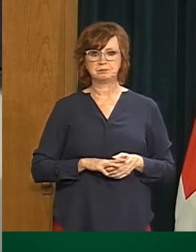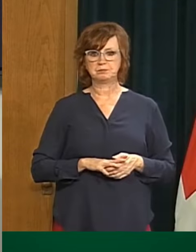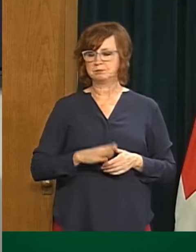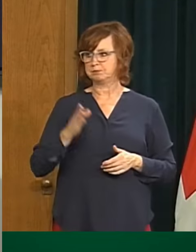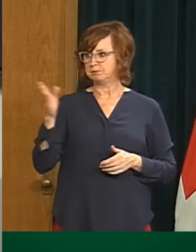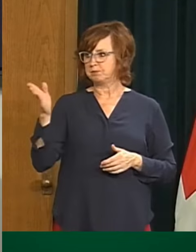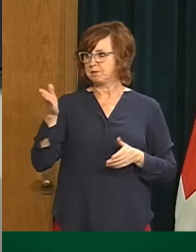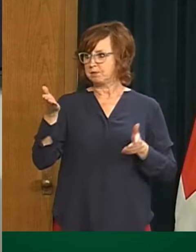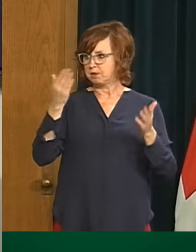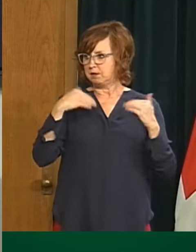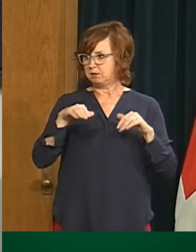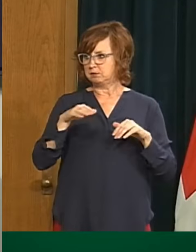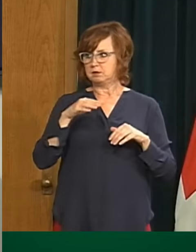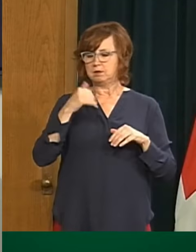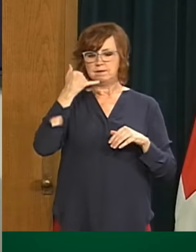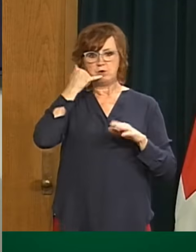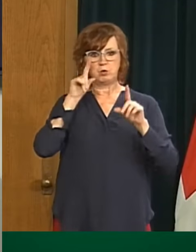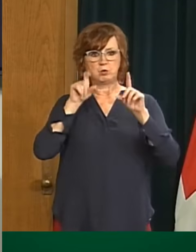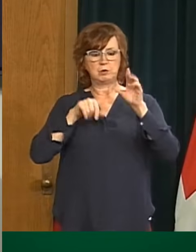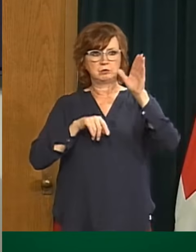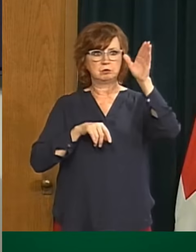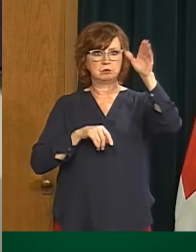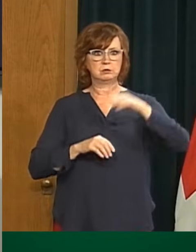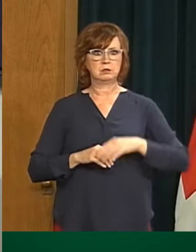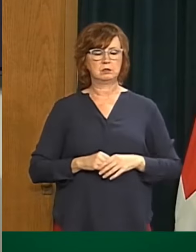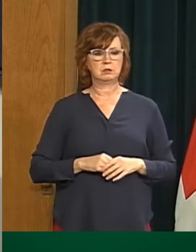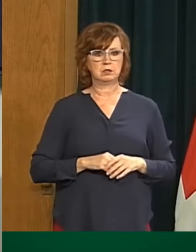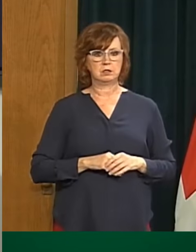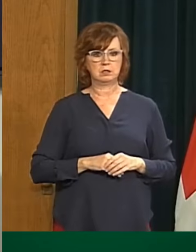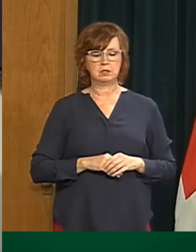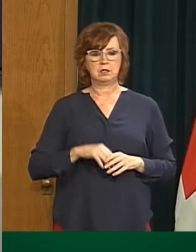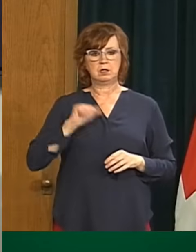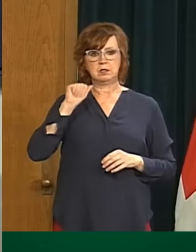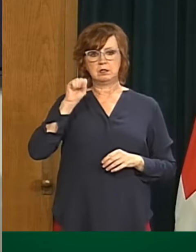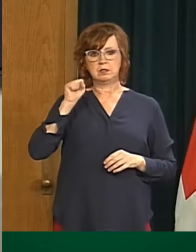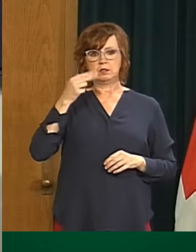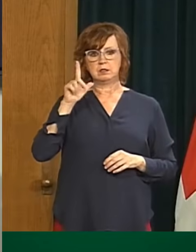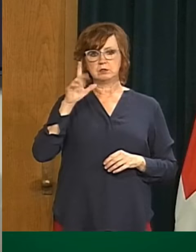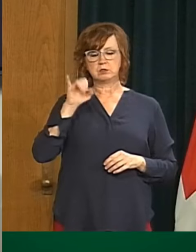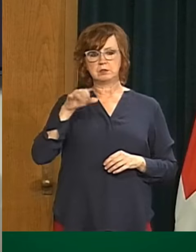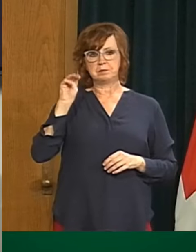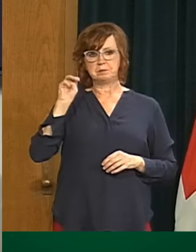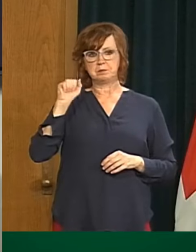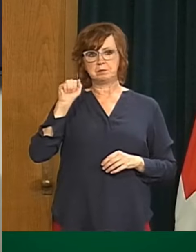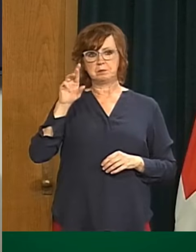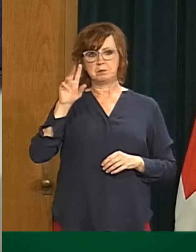We'll take our next question from the phone line, operator. We have Ashley Martin with the Leader Post.